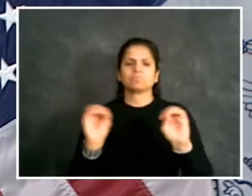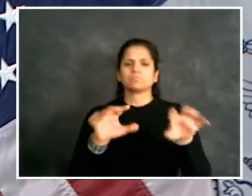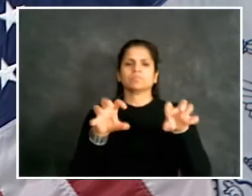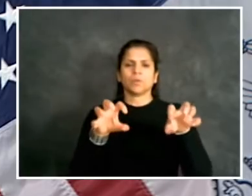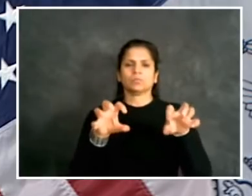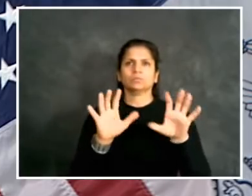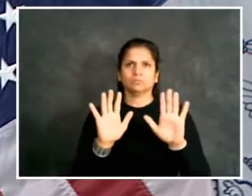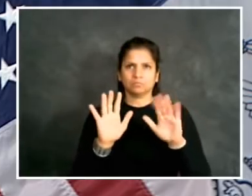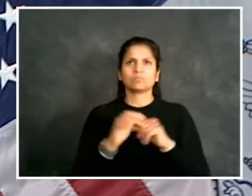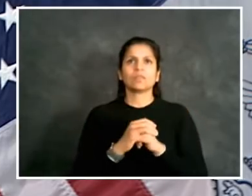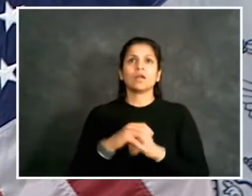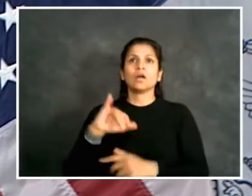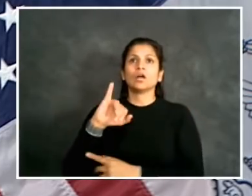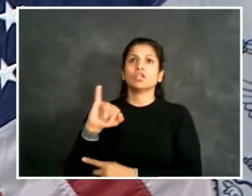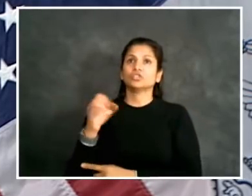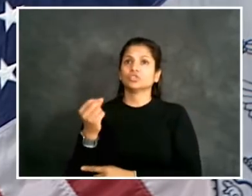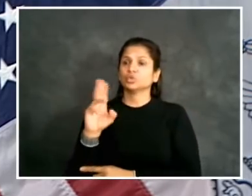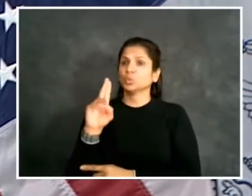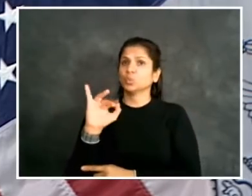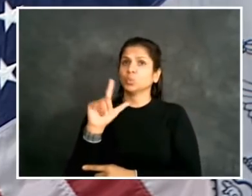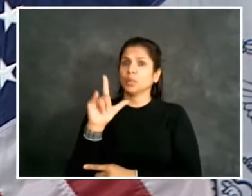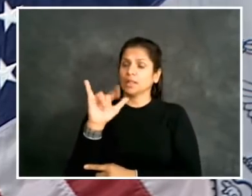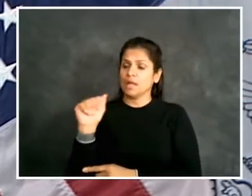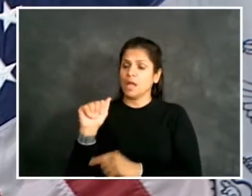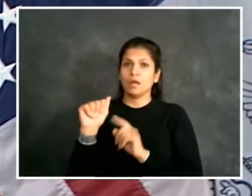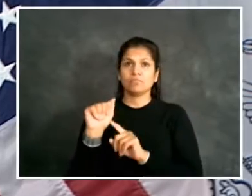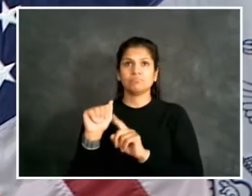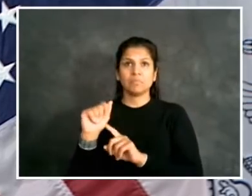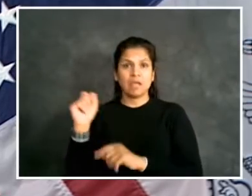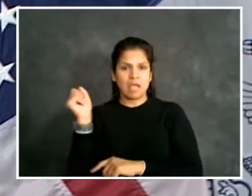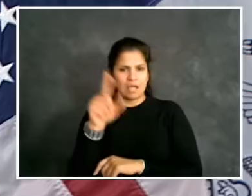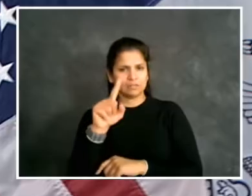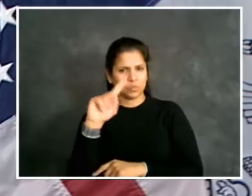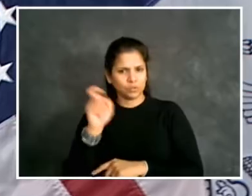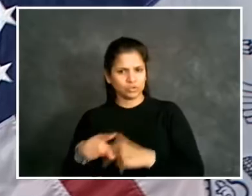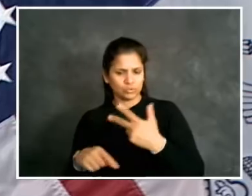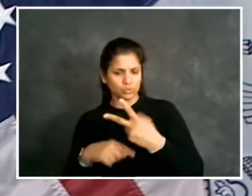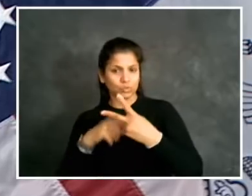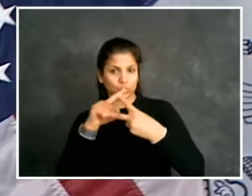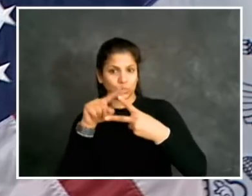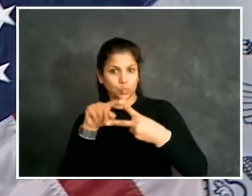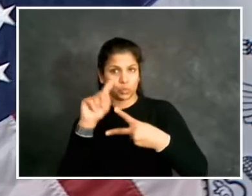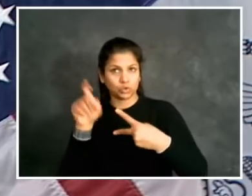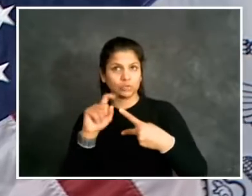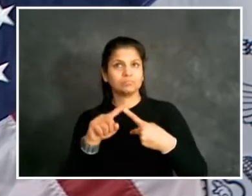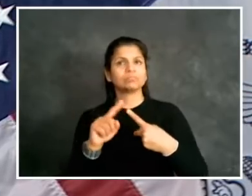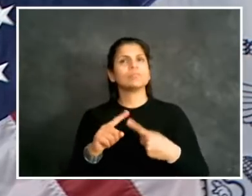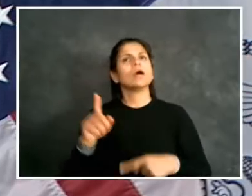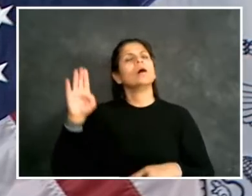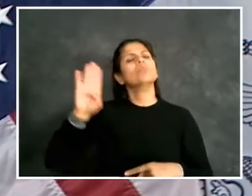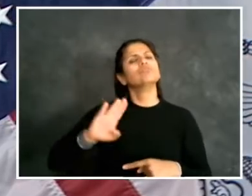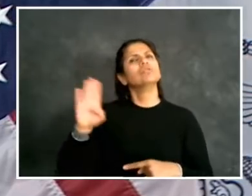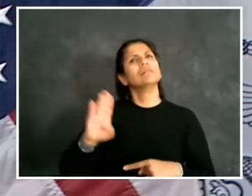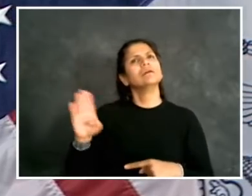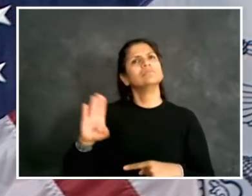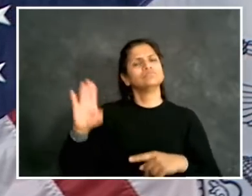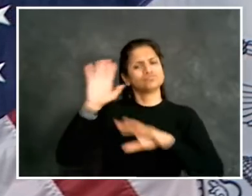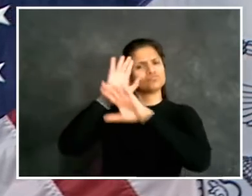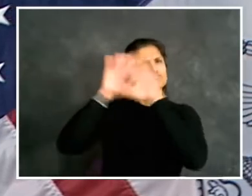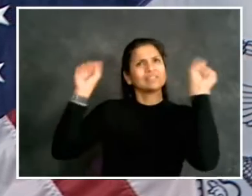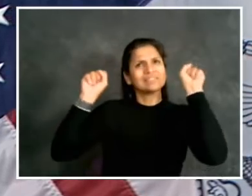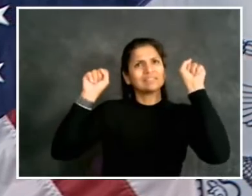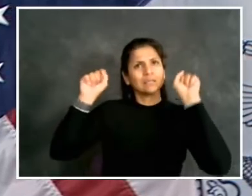Just two questions. One, Brooklyn Borough President Eric Adams said yesterday that the city needs to create a bereavement